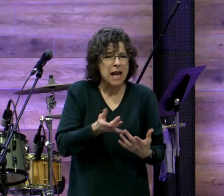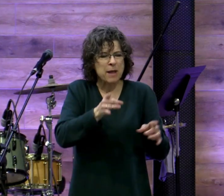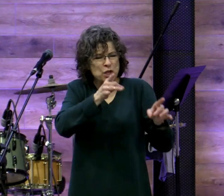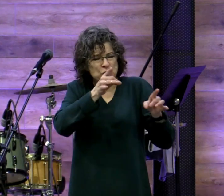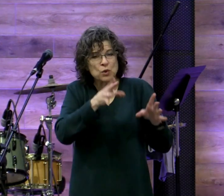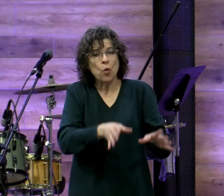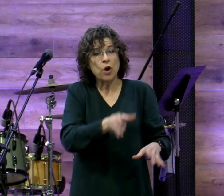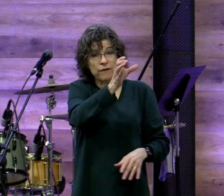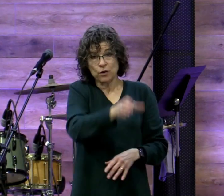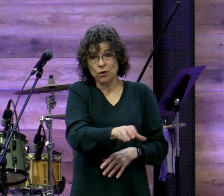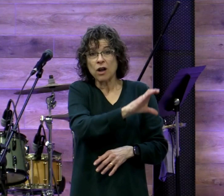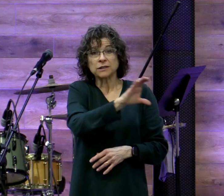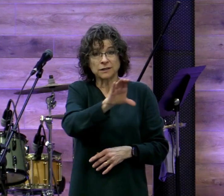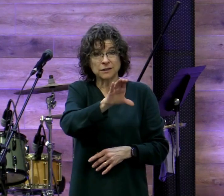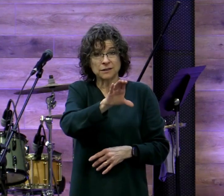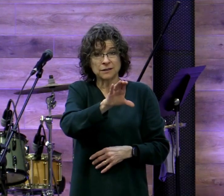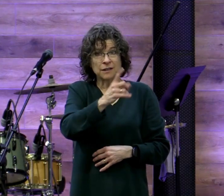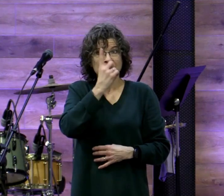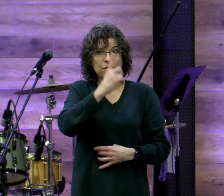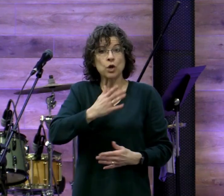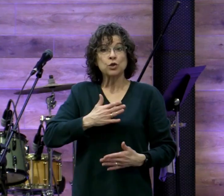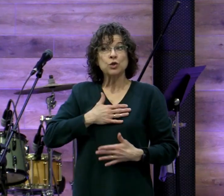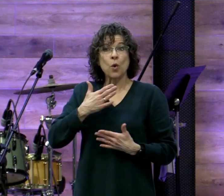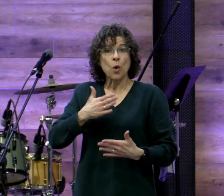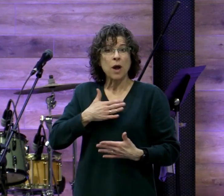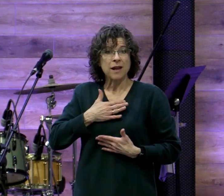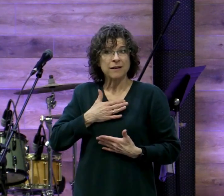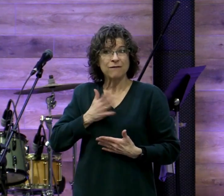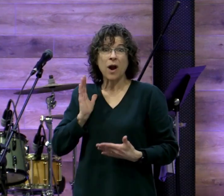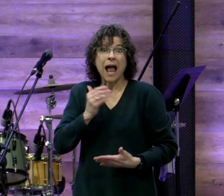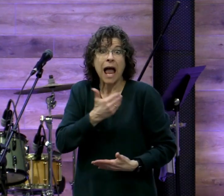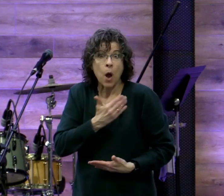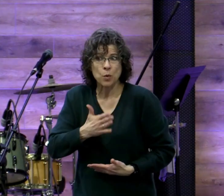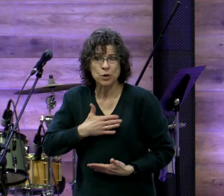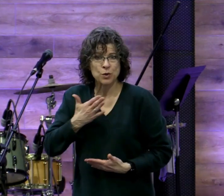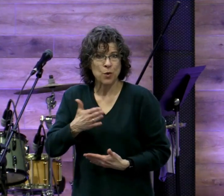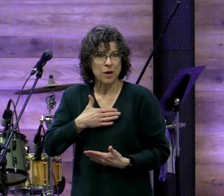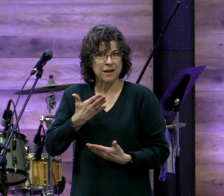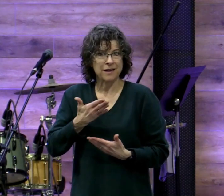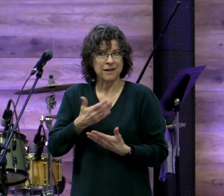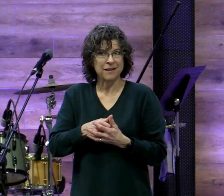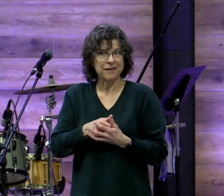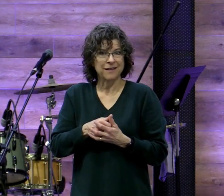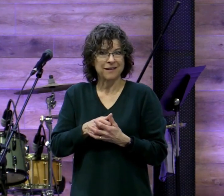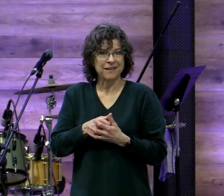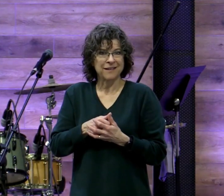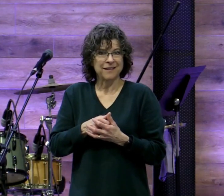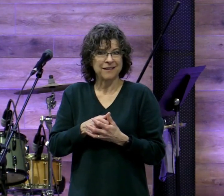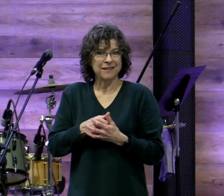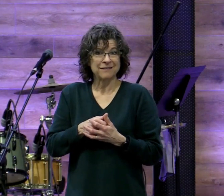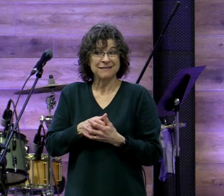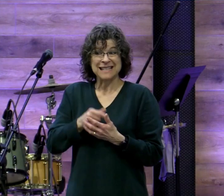him. And so we have to ask ourselves, what was that joy? Was it fellowship with the Father? No, I don't think so. He already had that.